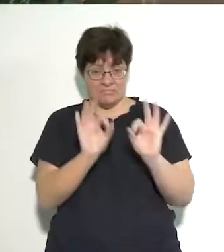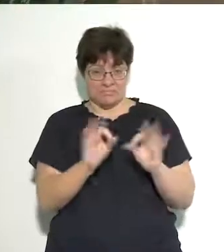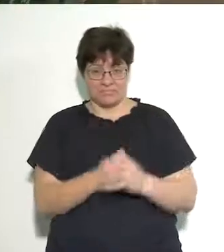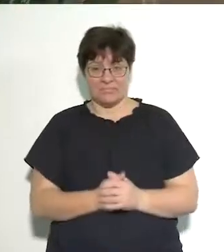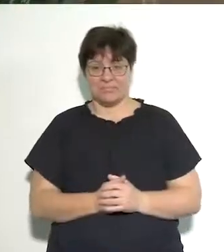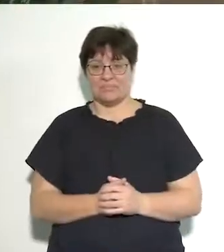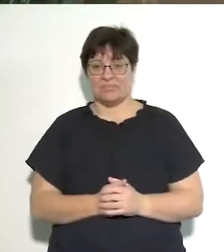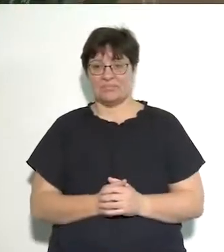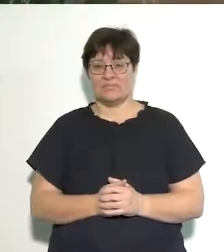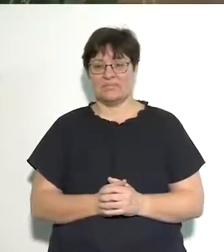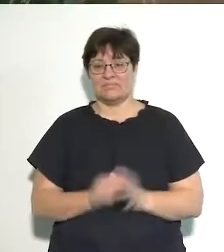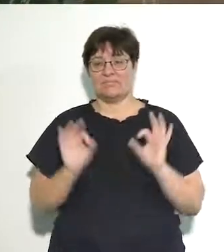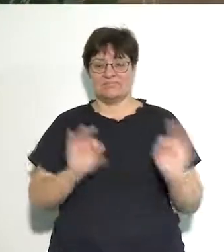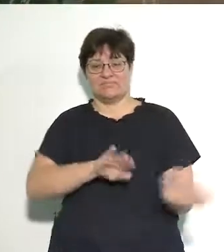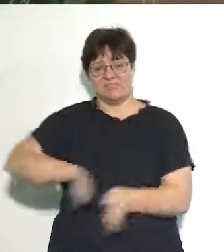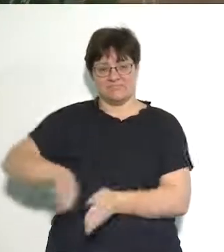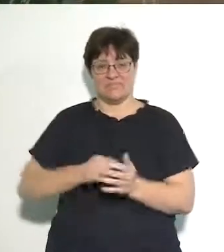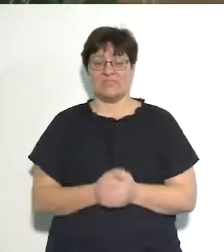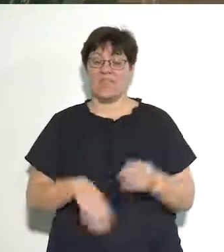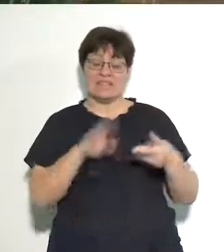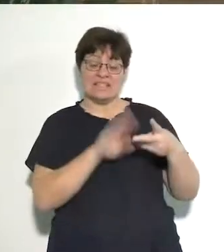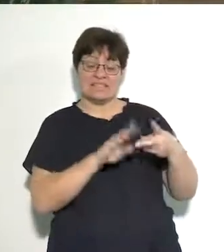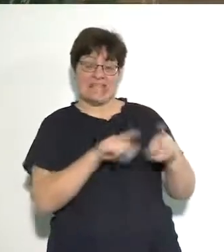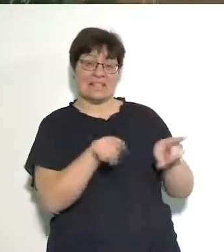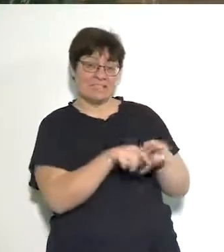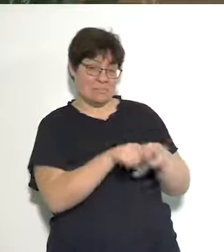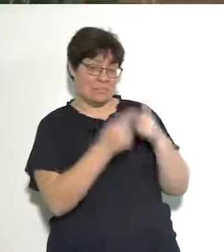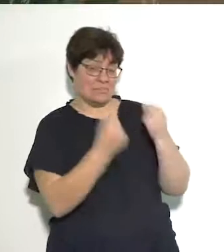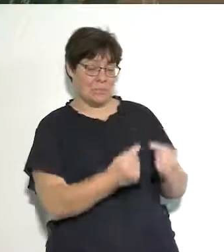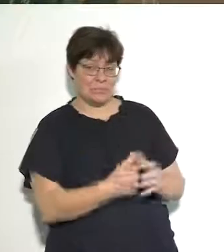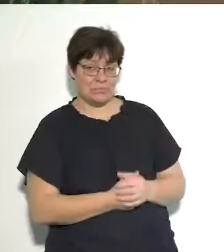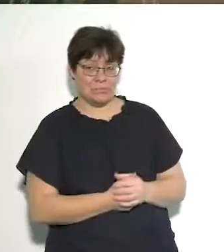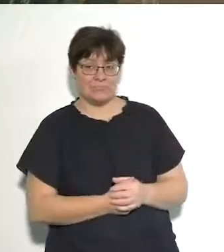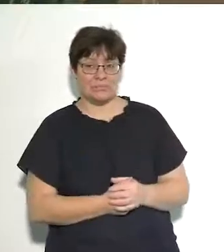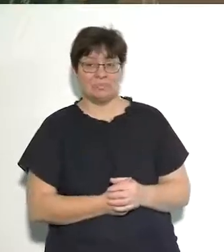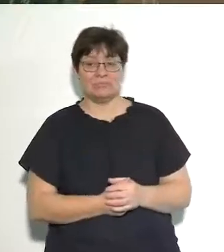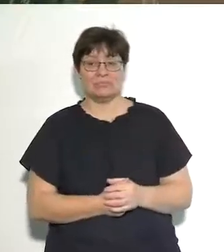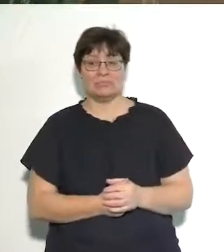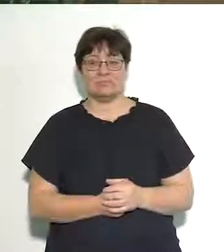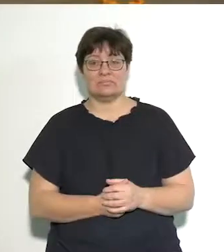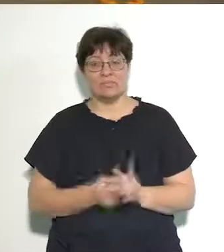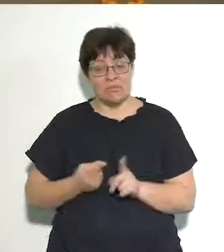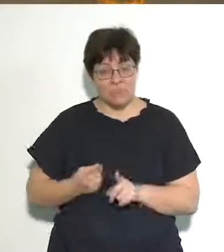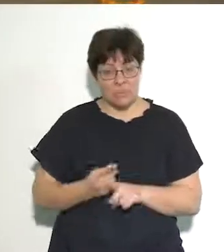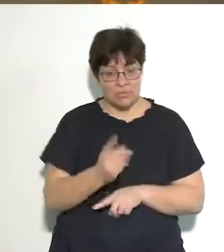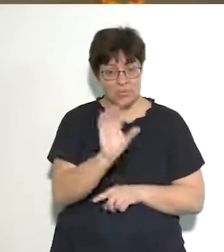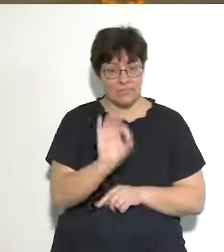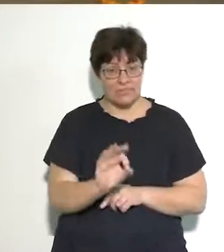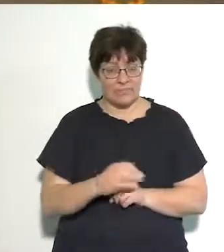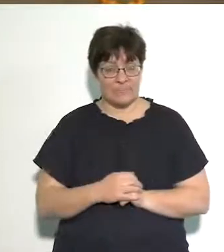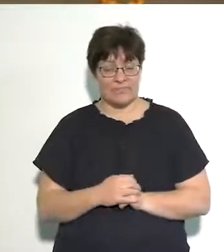so. And I go, okay, they look about the same size. Put it aside. Do the same thing with the next one. Thread